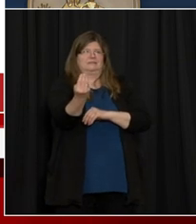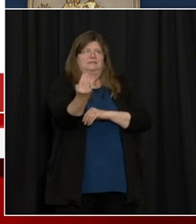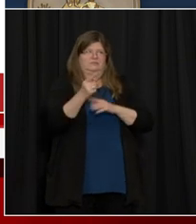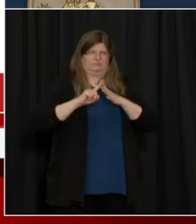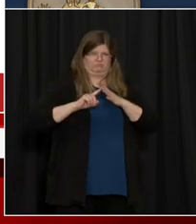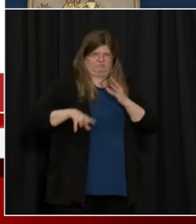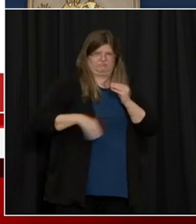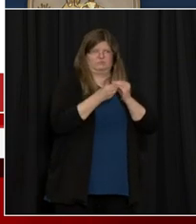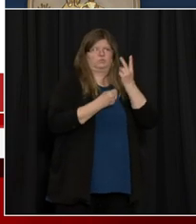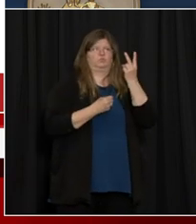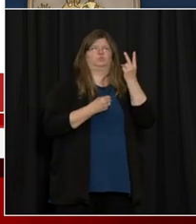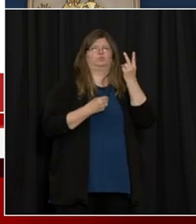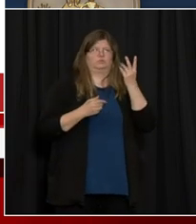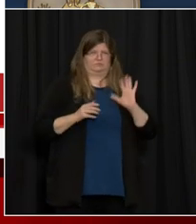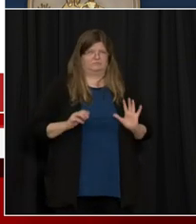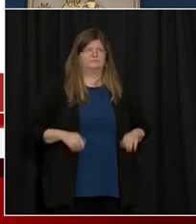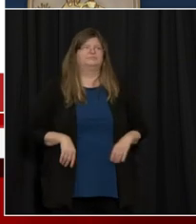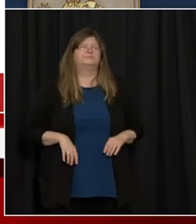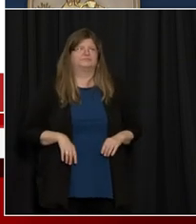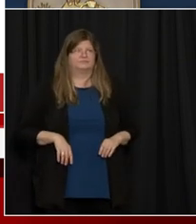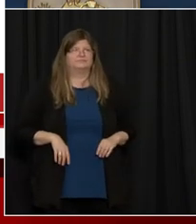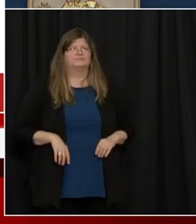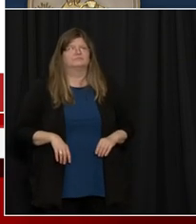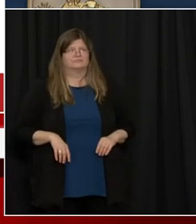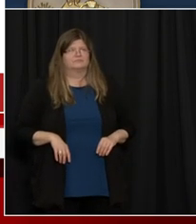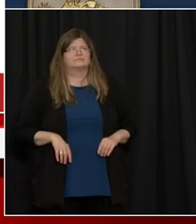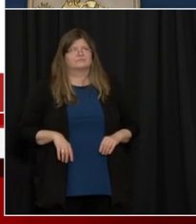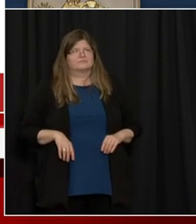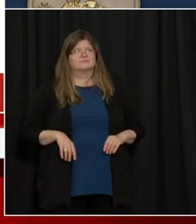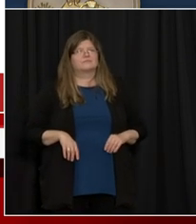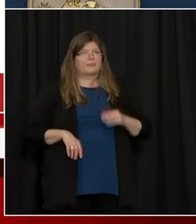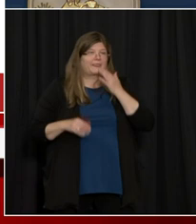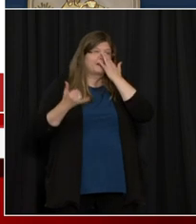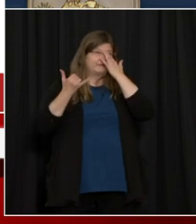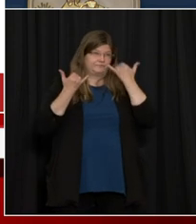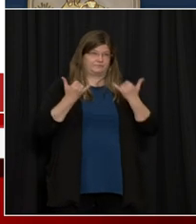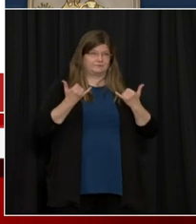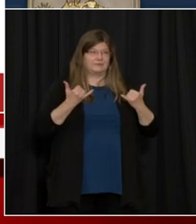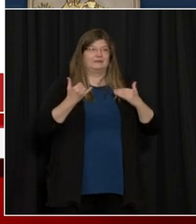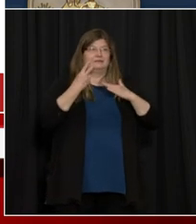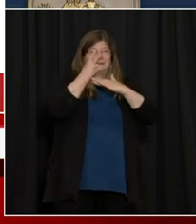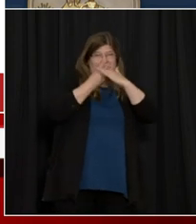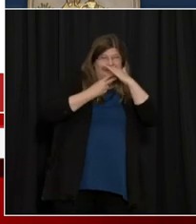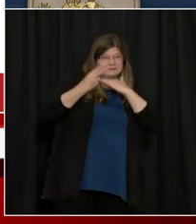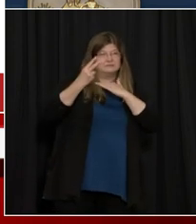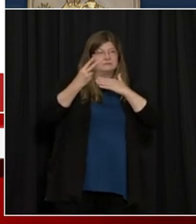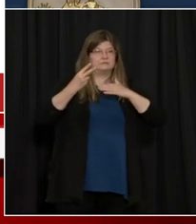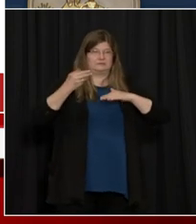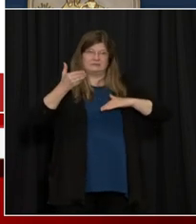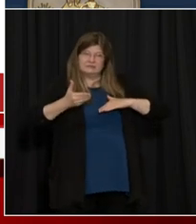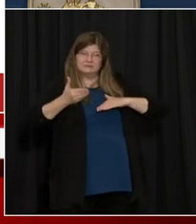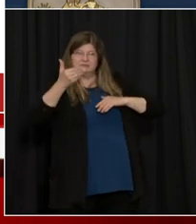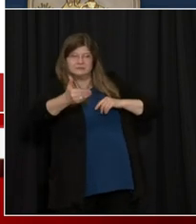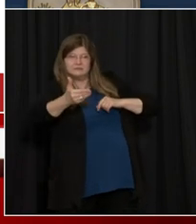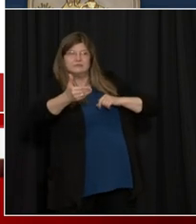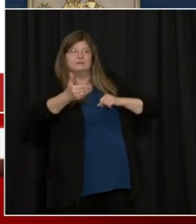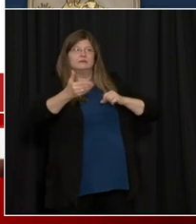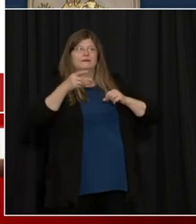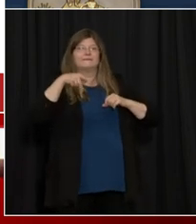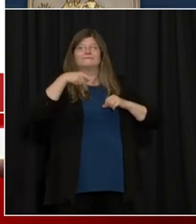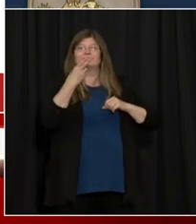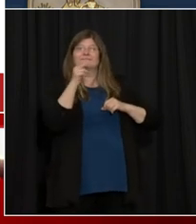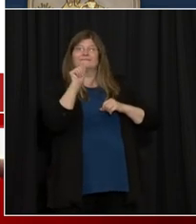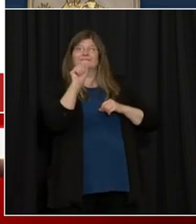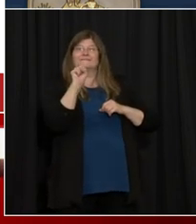1st. We also look ahead to next steps in phase 1. Last